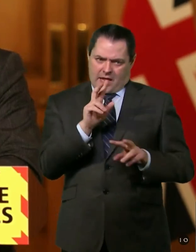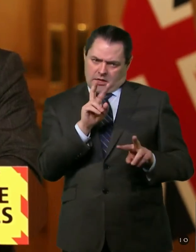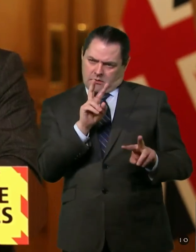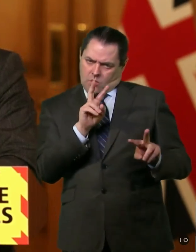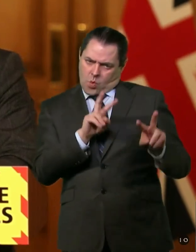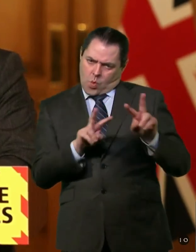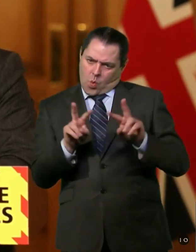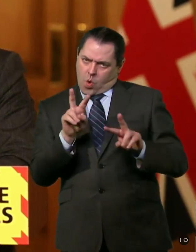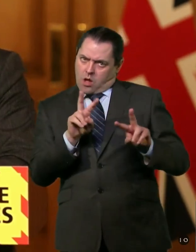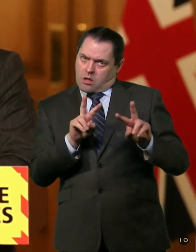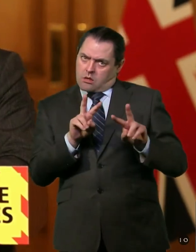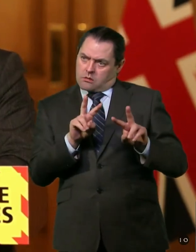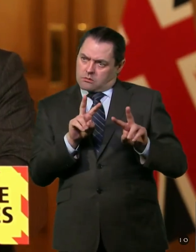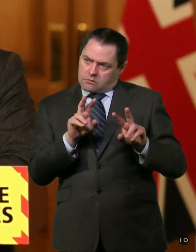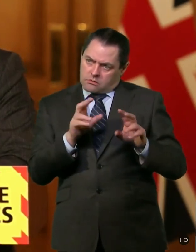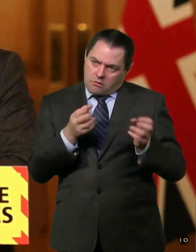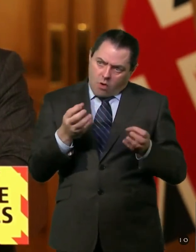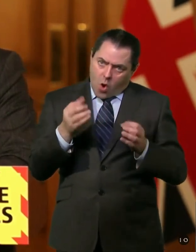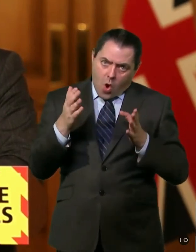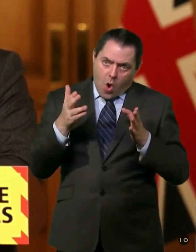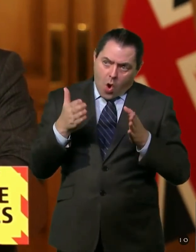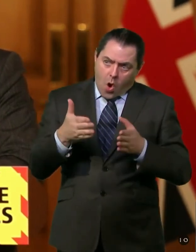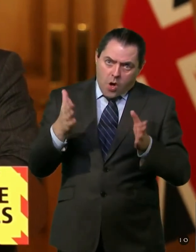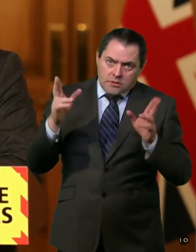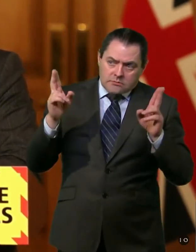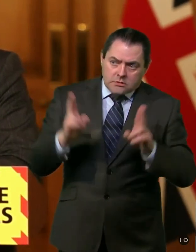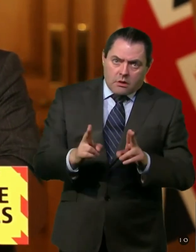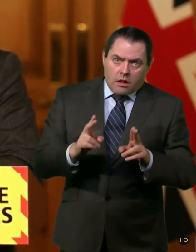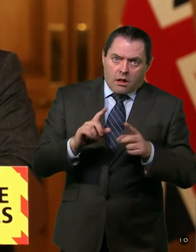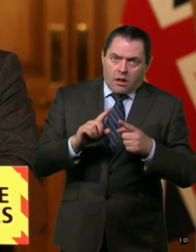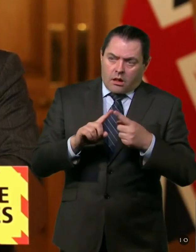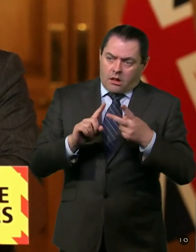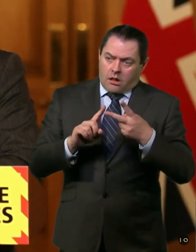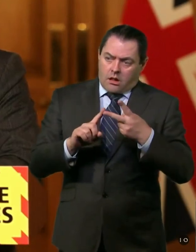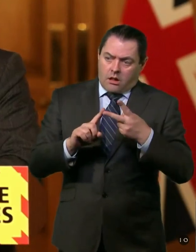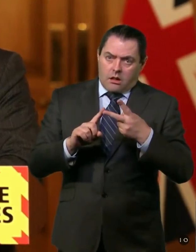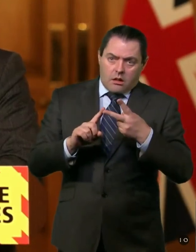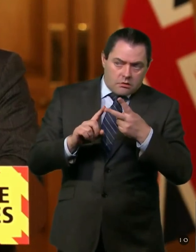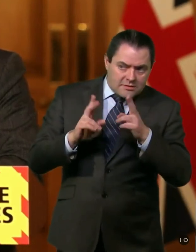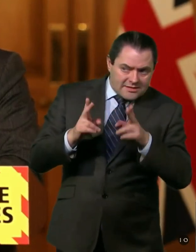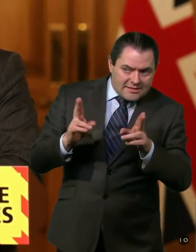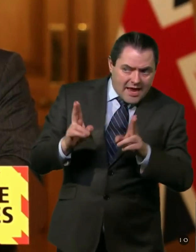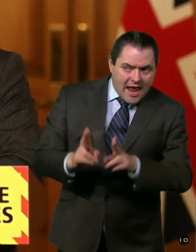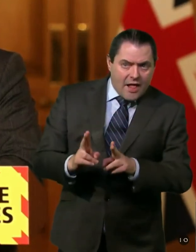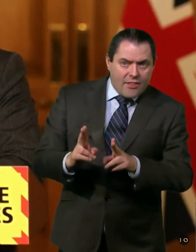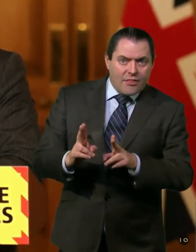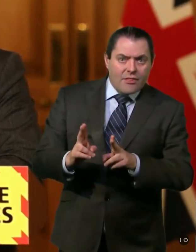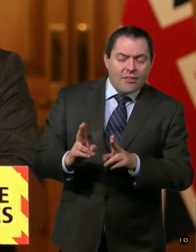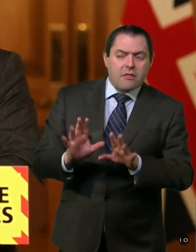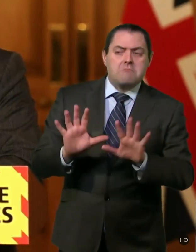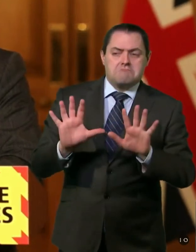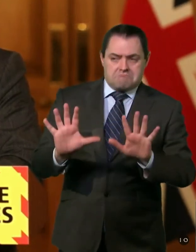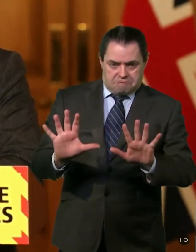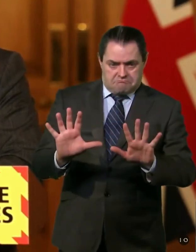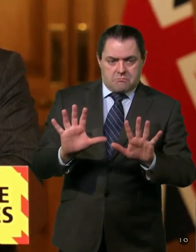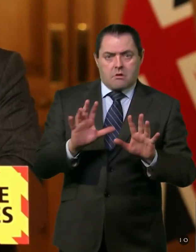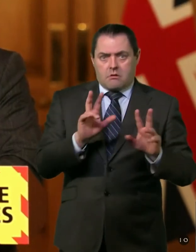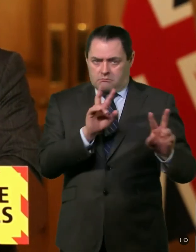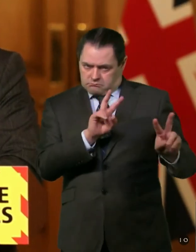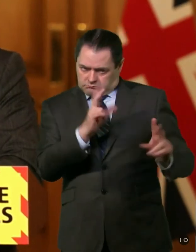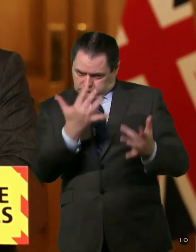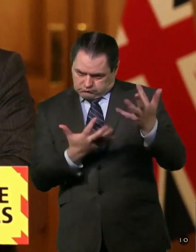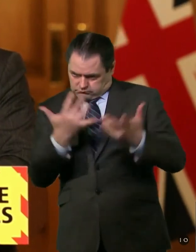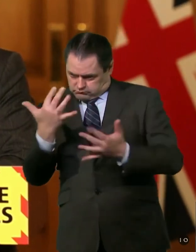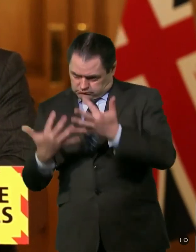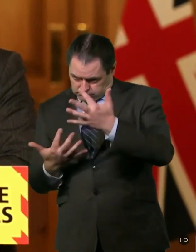then in the week beginning the 22nd of February, we will set out our plan, not just for reopening our